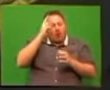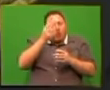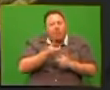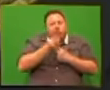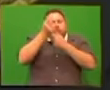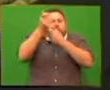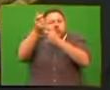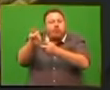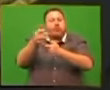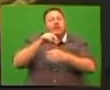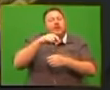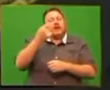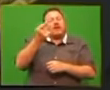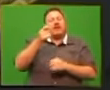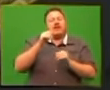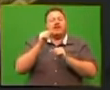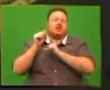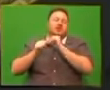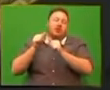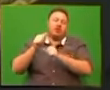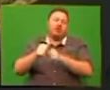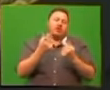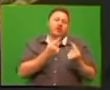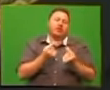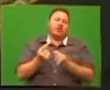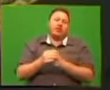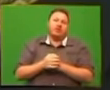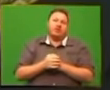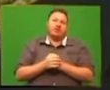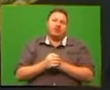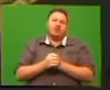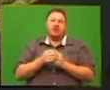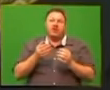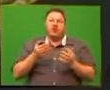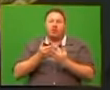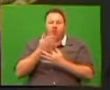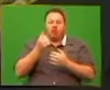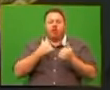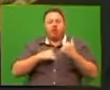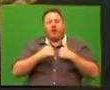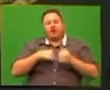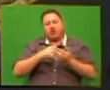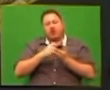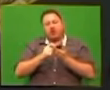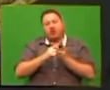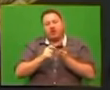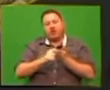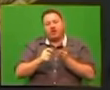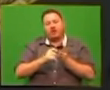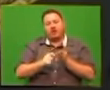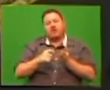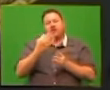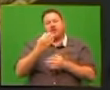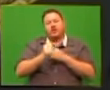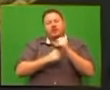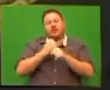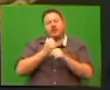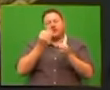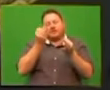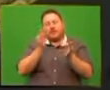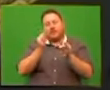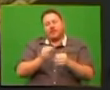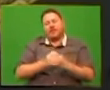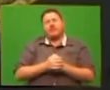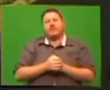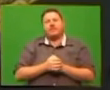future generations. We have an opportunity to write, through our actions, a brilliant narrative for the next 30 years of our national life.